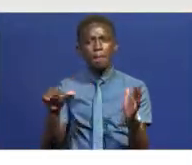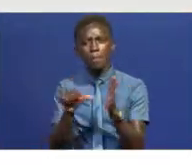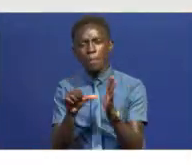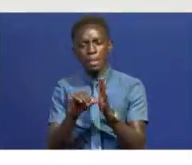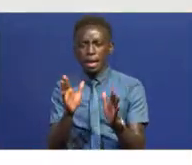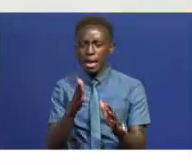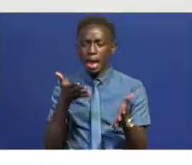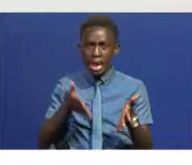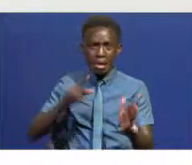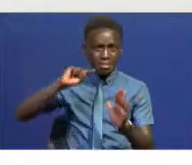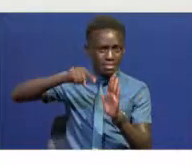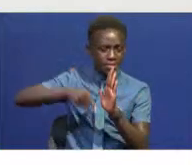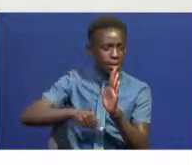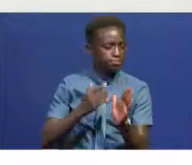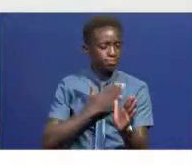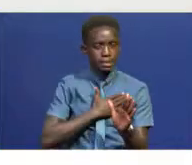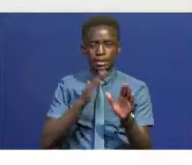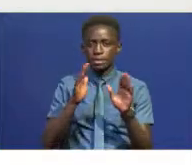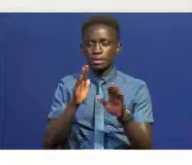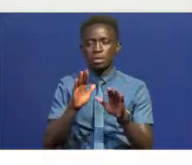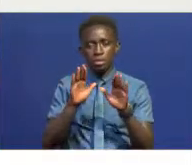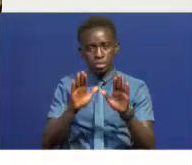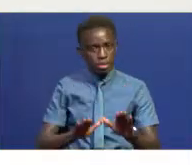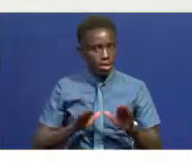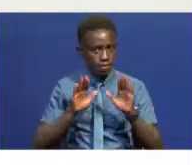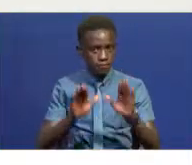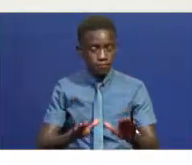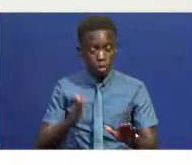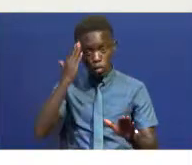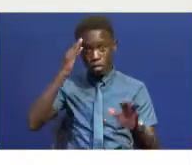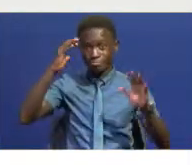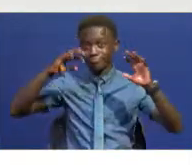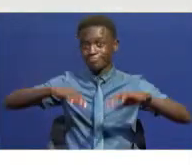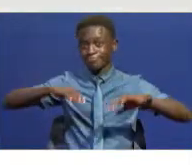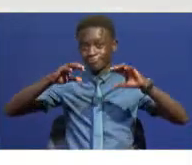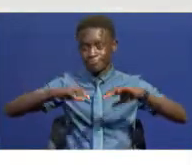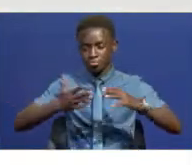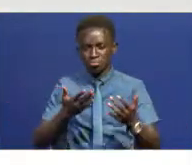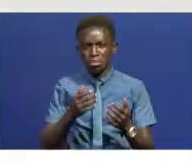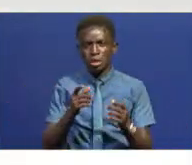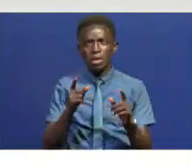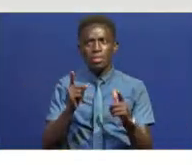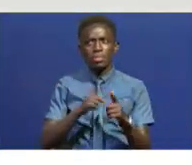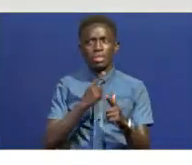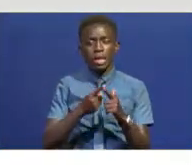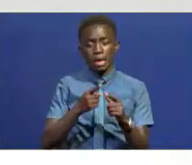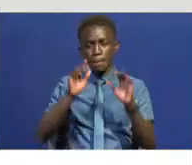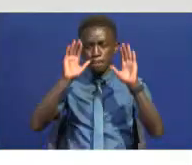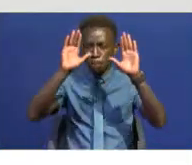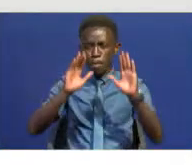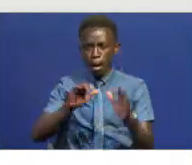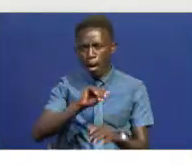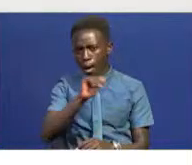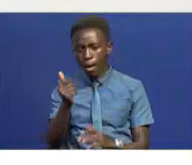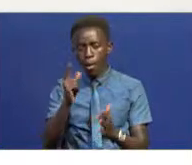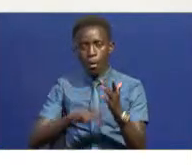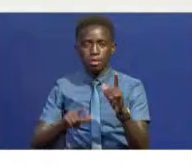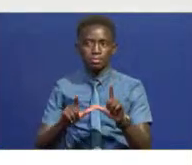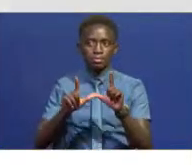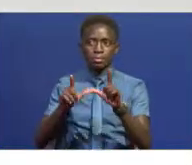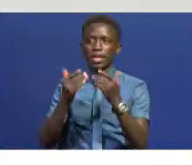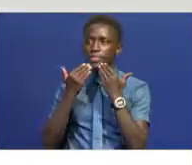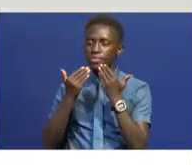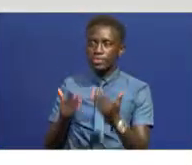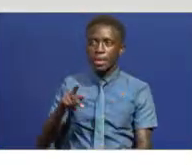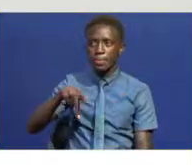time of the rains, and probably you can resume. But most importantly, also licensing, a very important matter. Thank you, PS